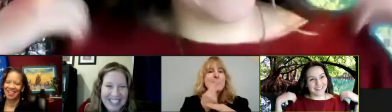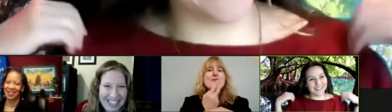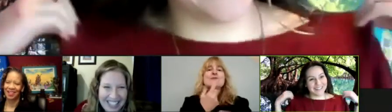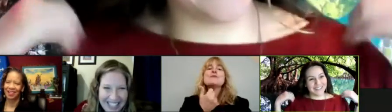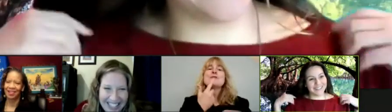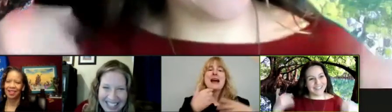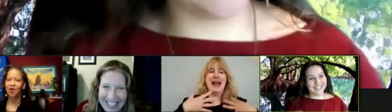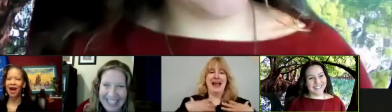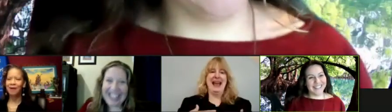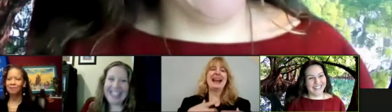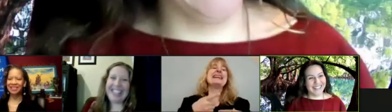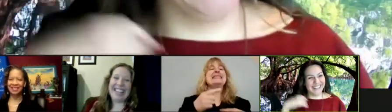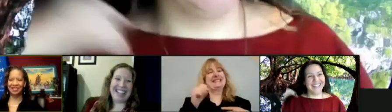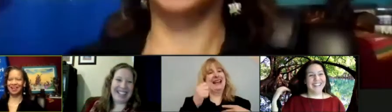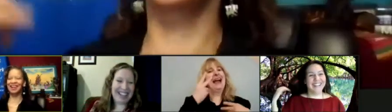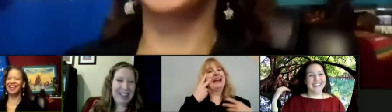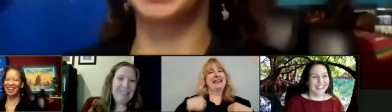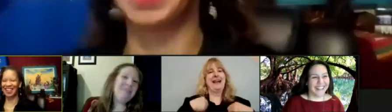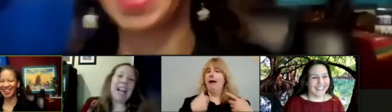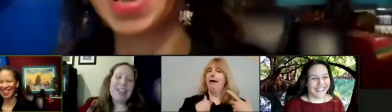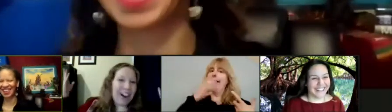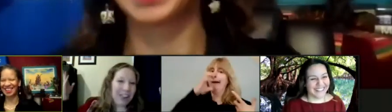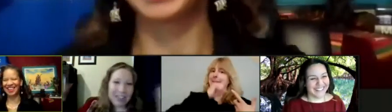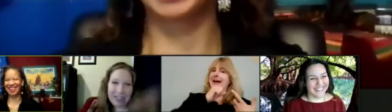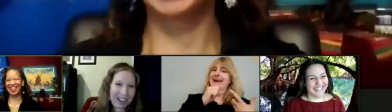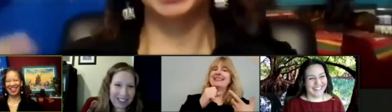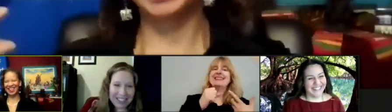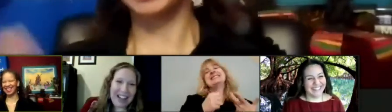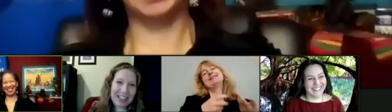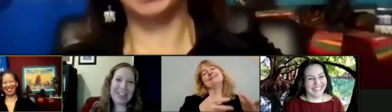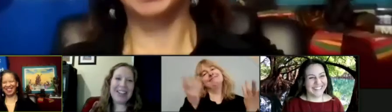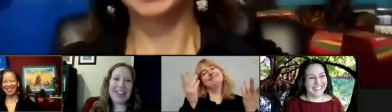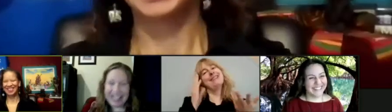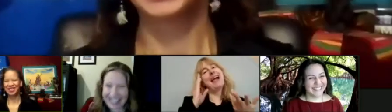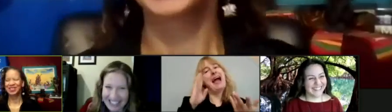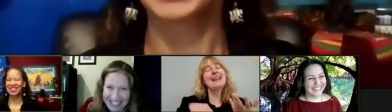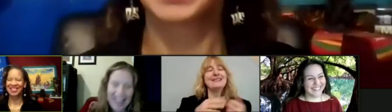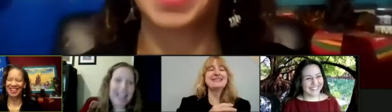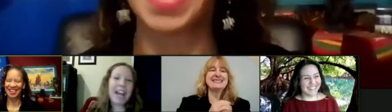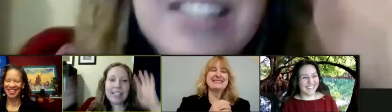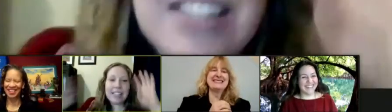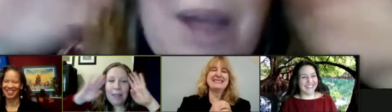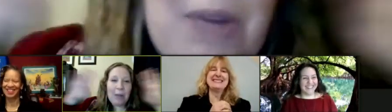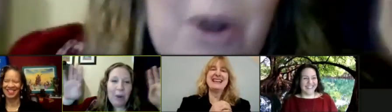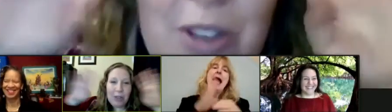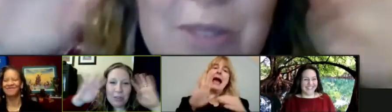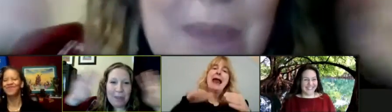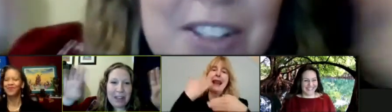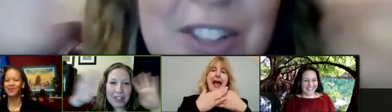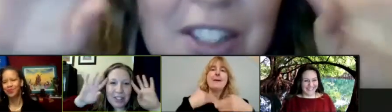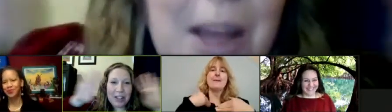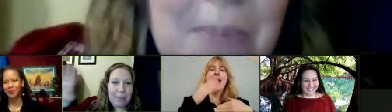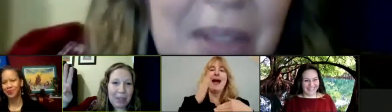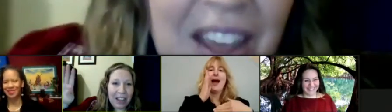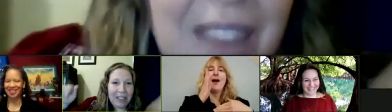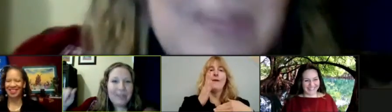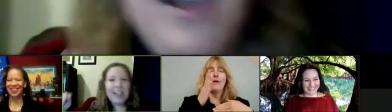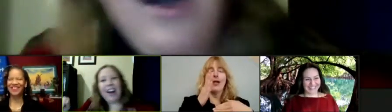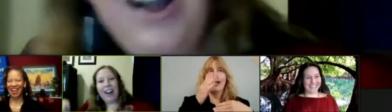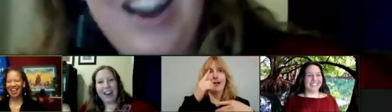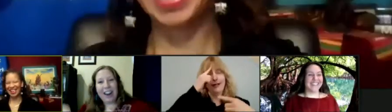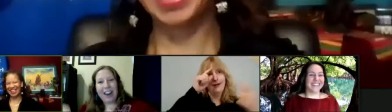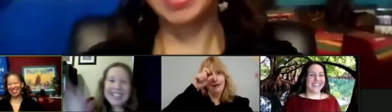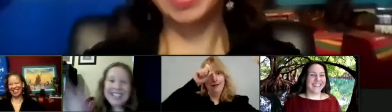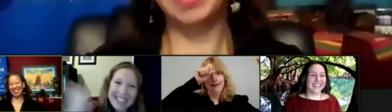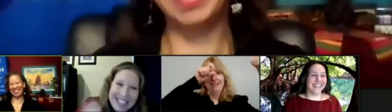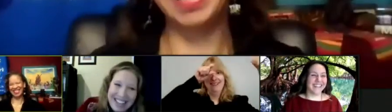at Cindy. this. Oh, I missed it. I know. Well, next time I won't use mental telepathy. Okay.